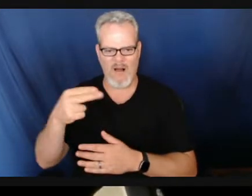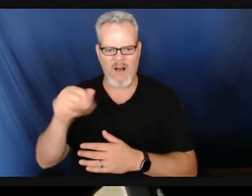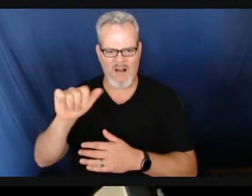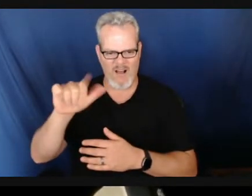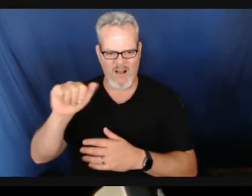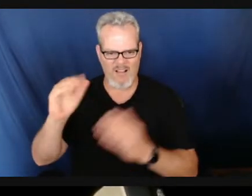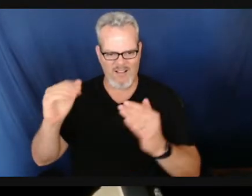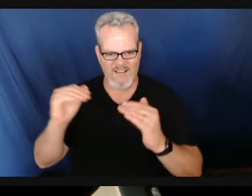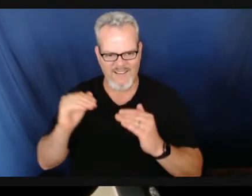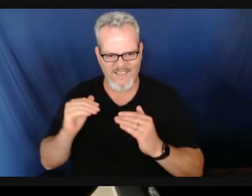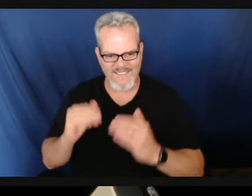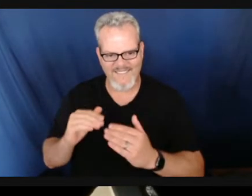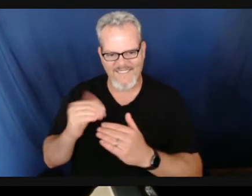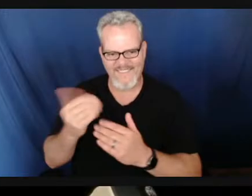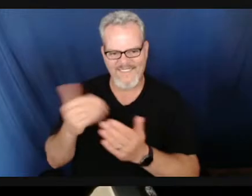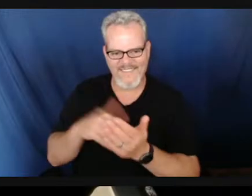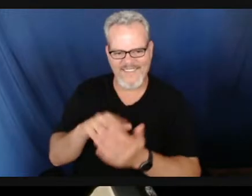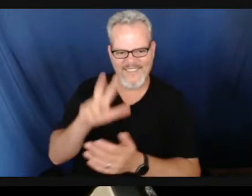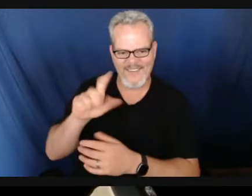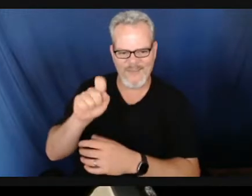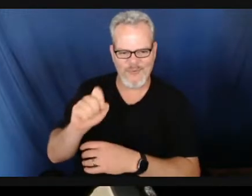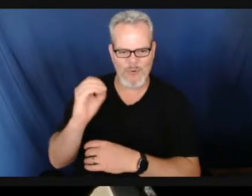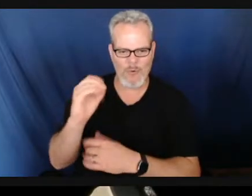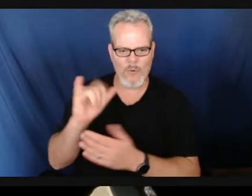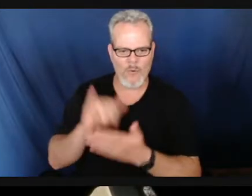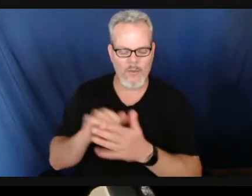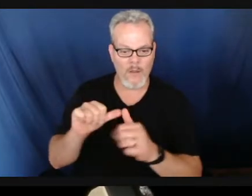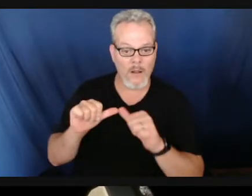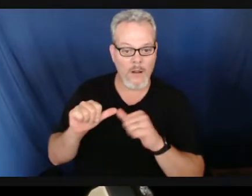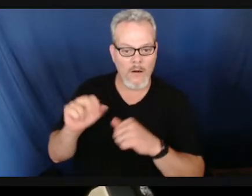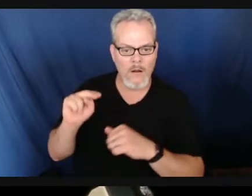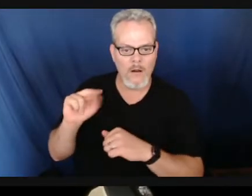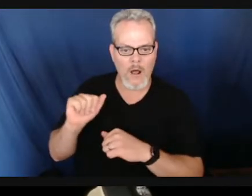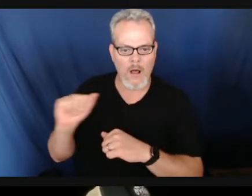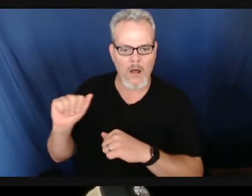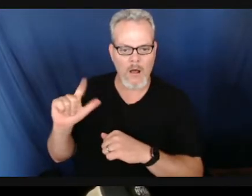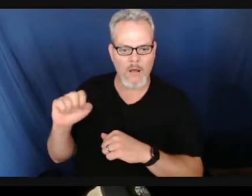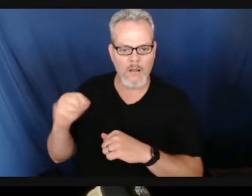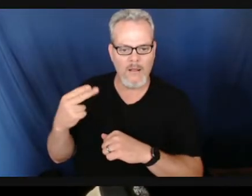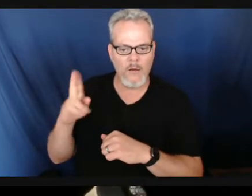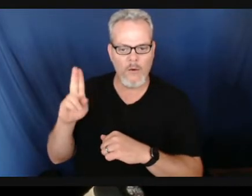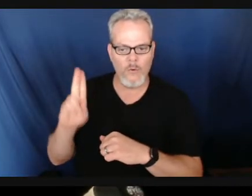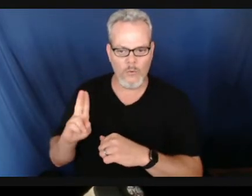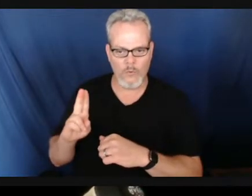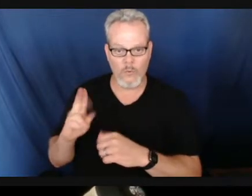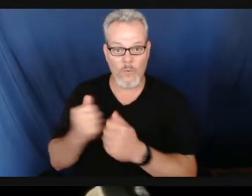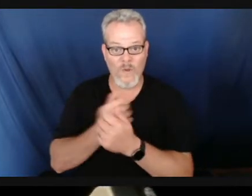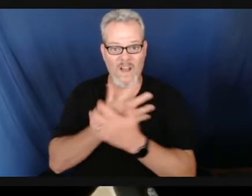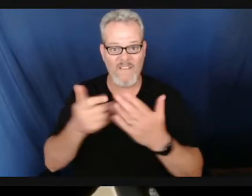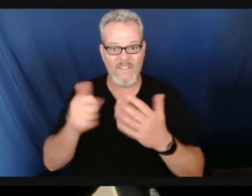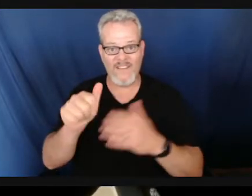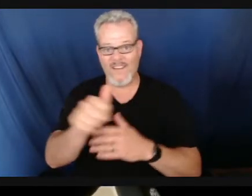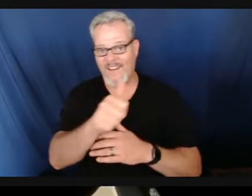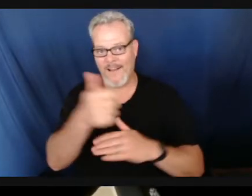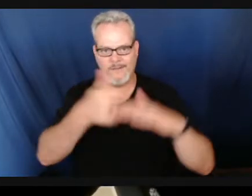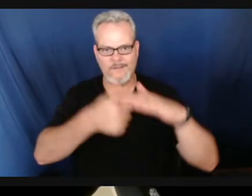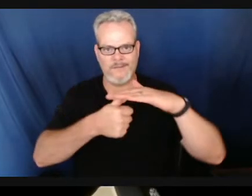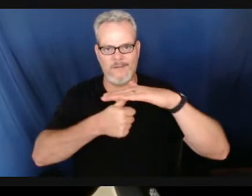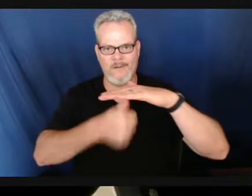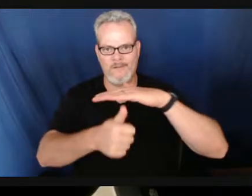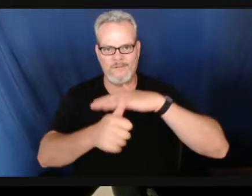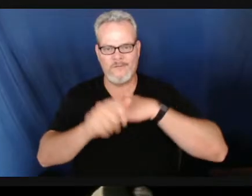3.0 back makes the 4th of the list there. Everything else was under magnitude 3 for the week. Same distribution there.